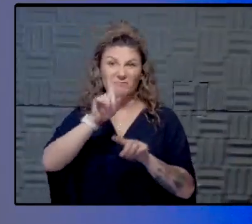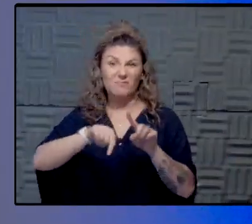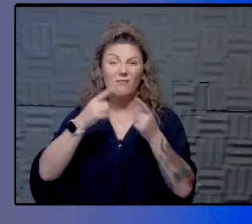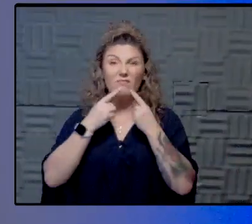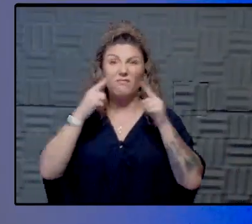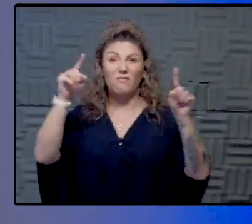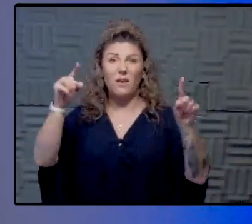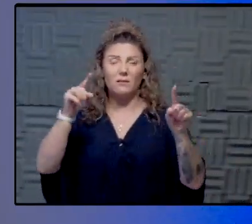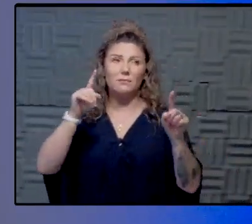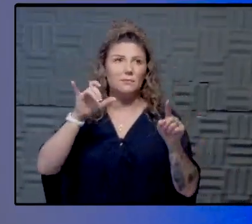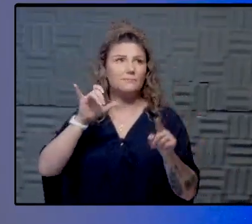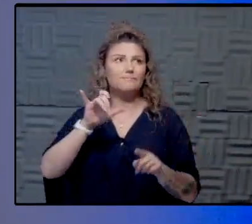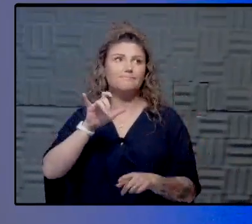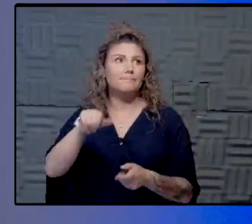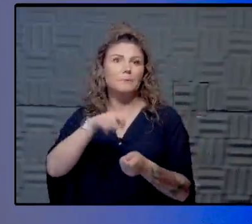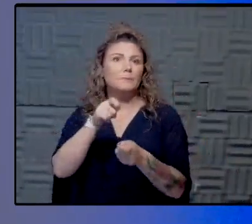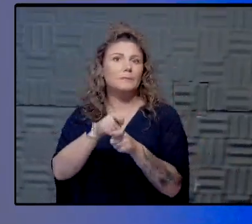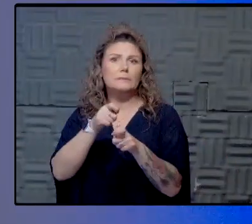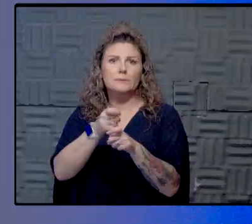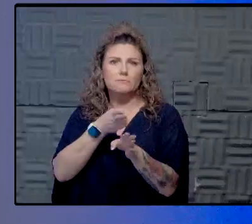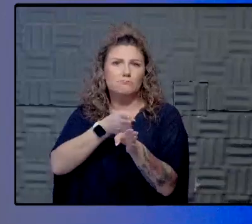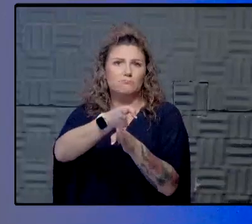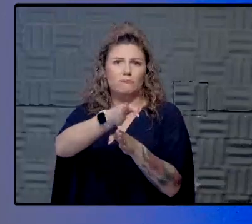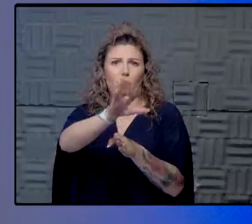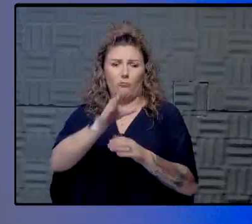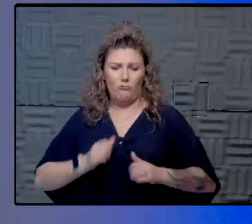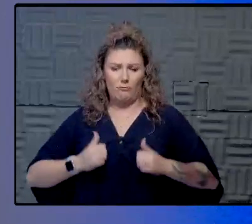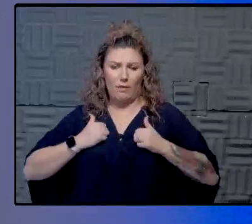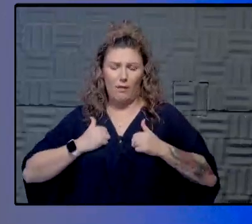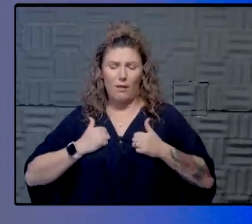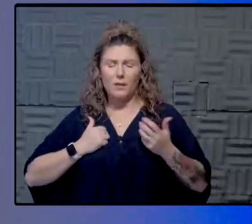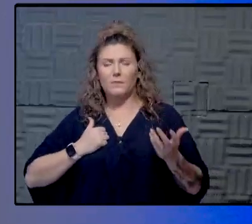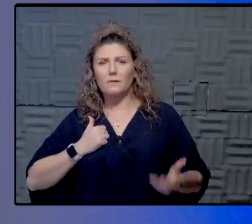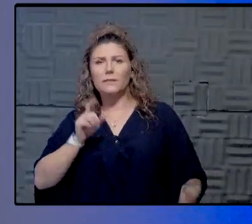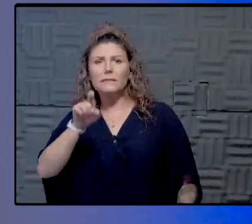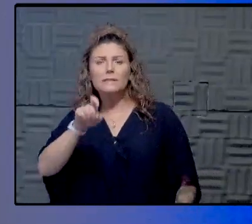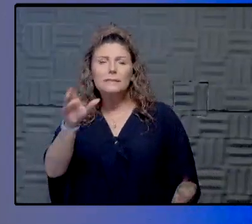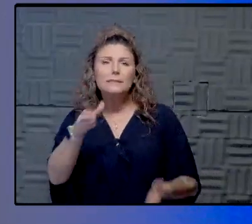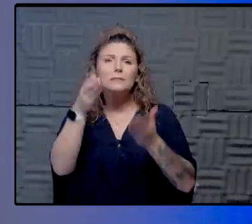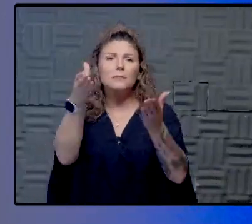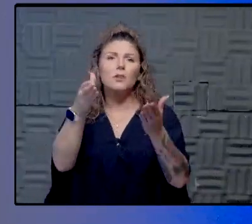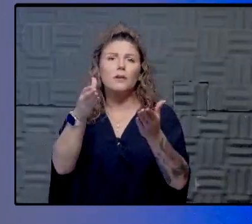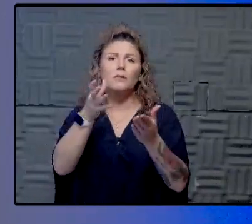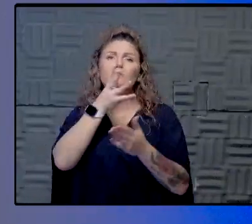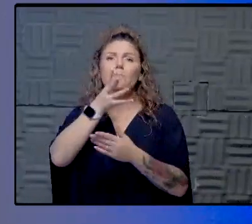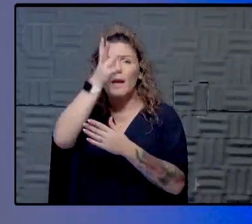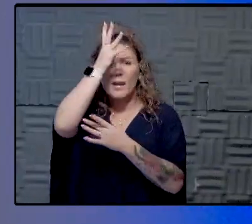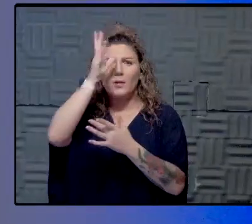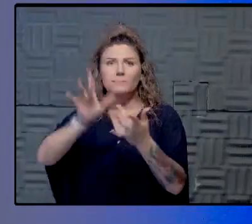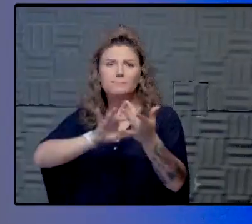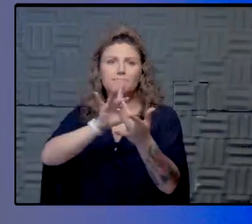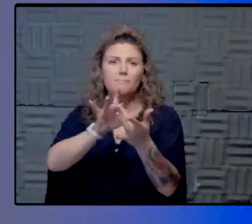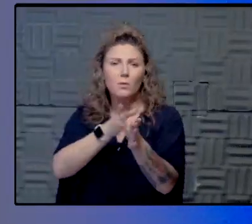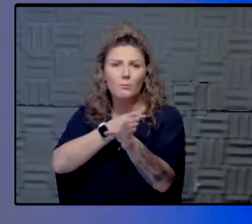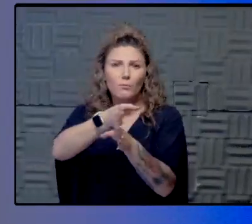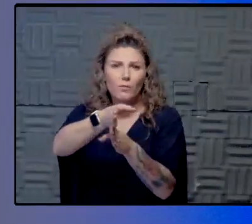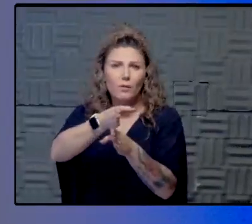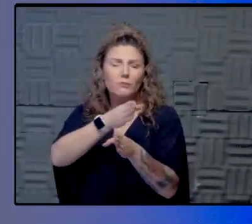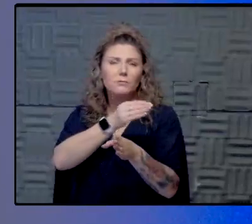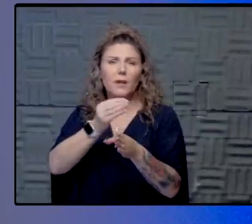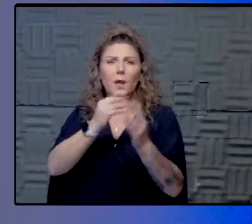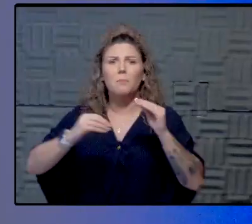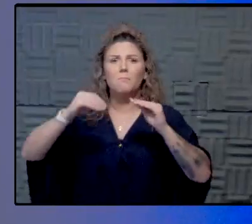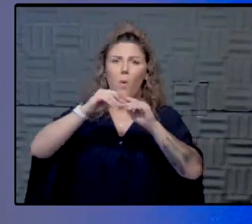in a particular area of their life, then we really suggest that parents reach out to a professional and get some